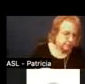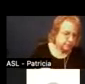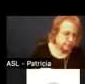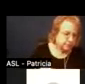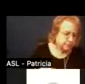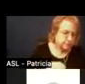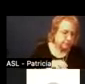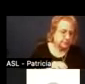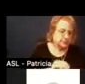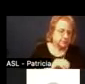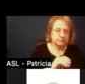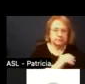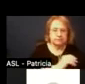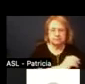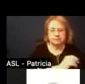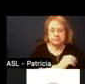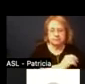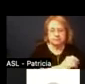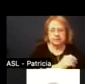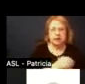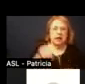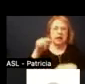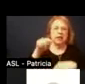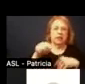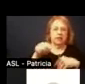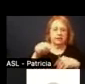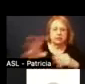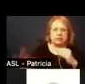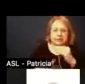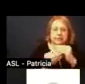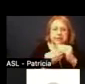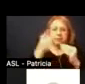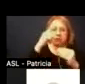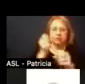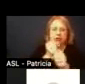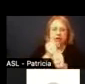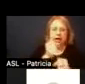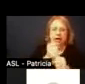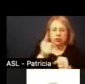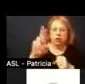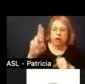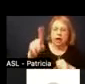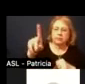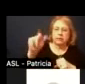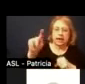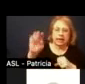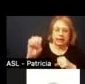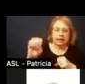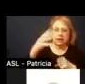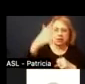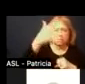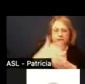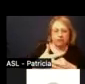the actual supplement for the annual update there were five prompts that we were expected to address um